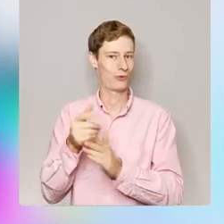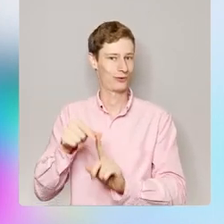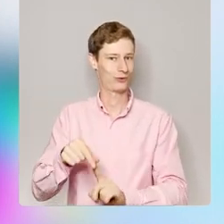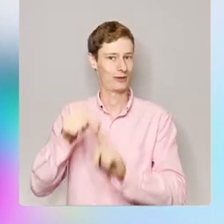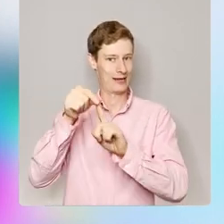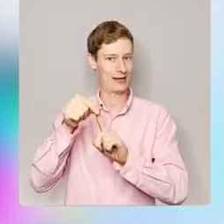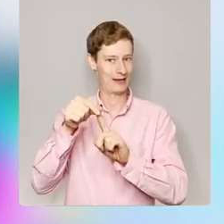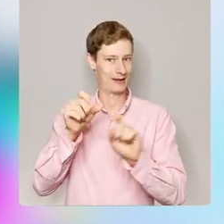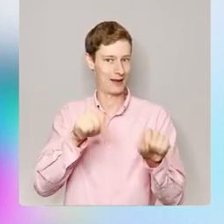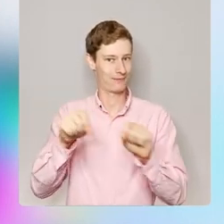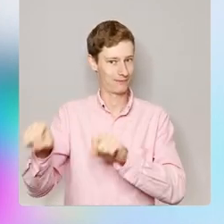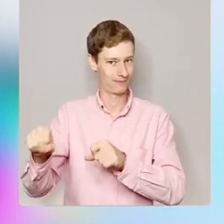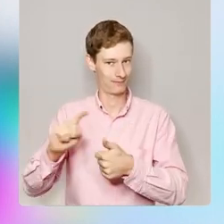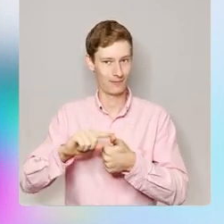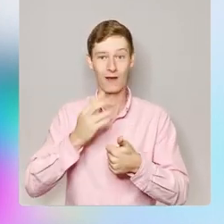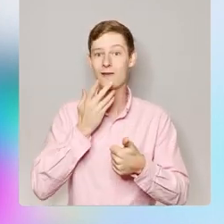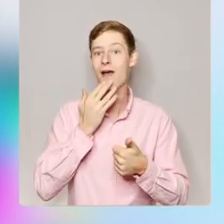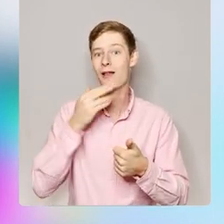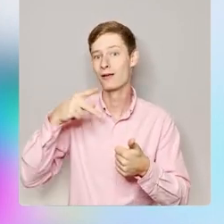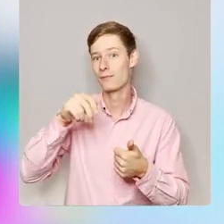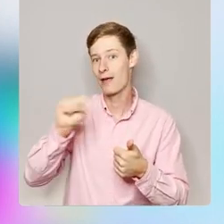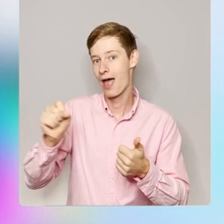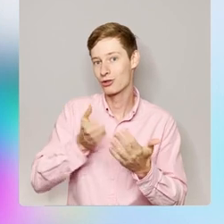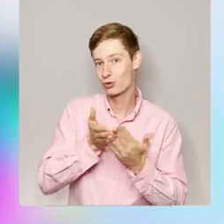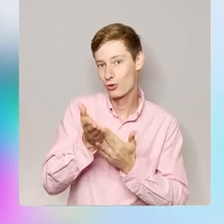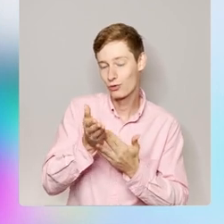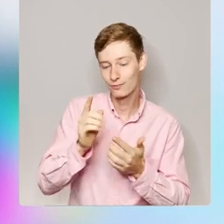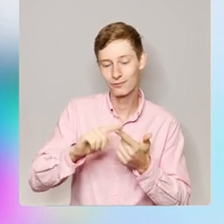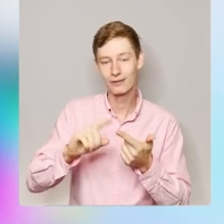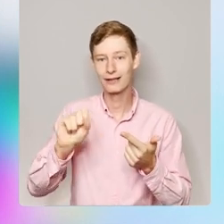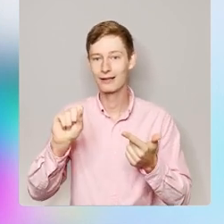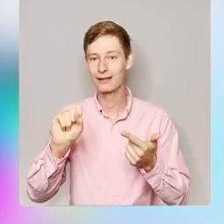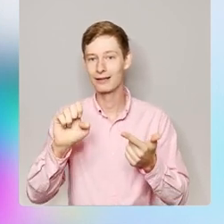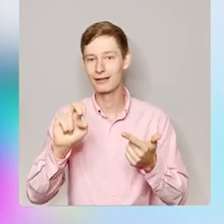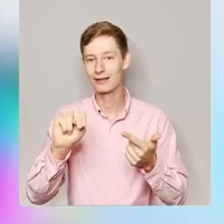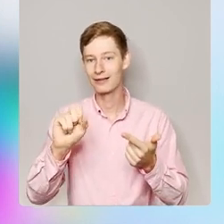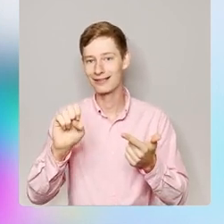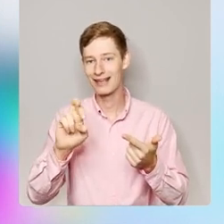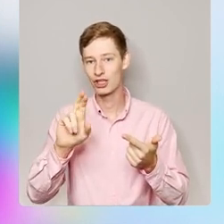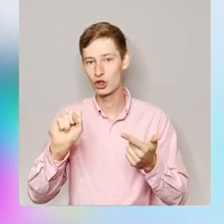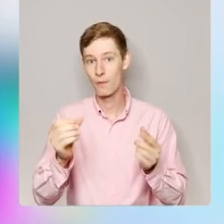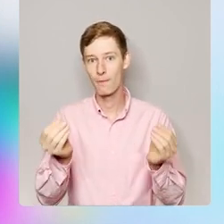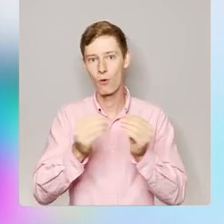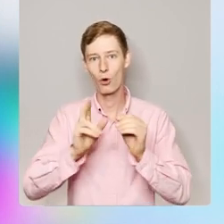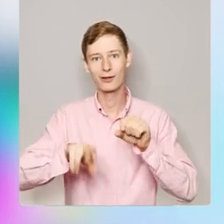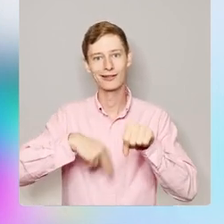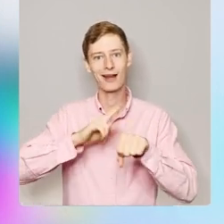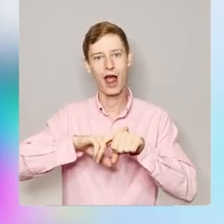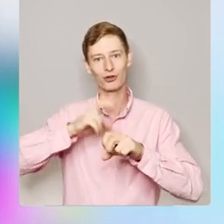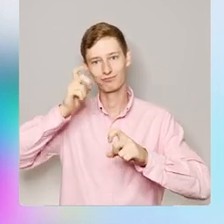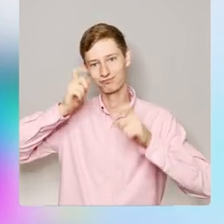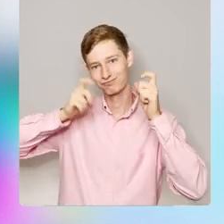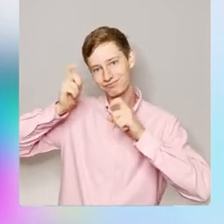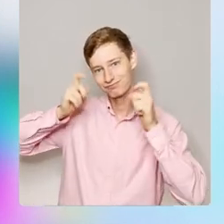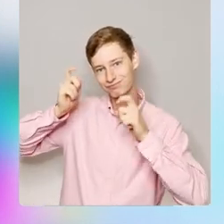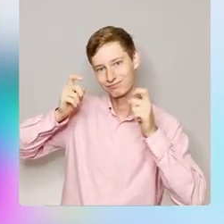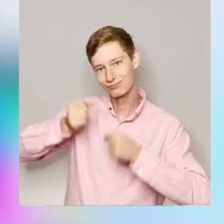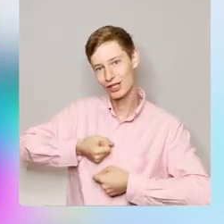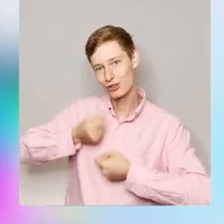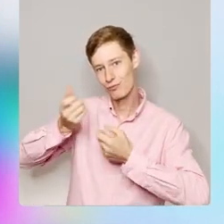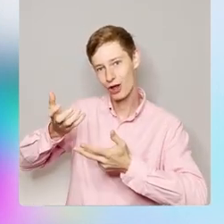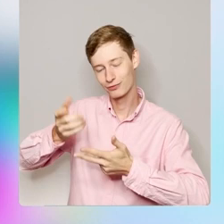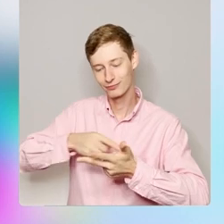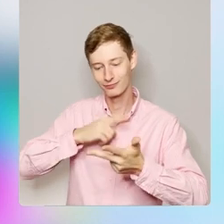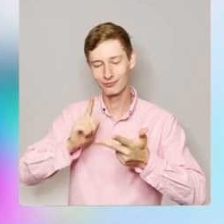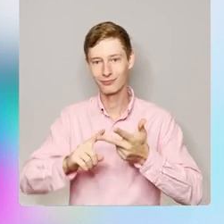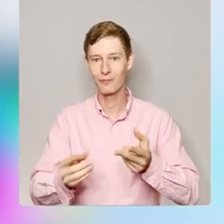capabilities, such as color pass-through, sensors to support more natural avatar expressions, and more